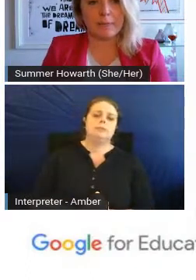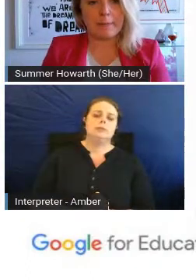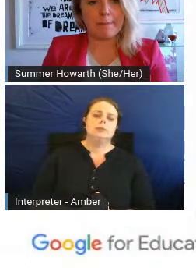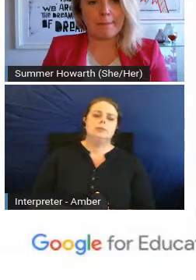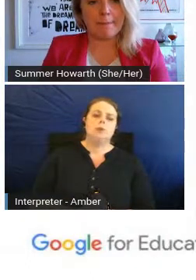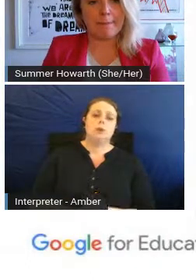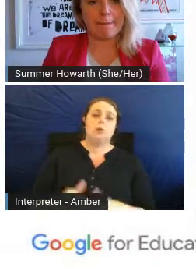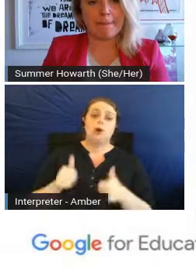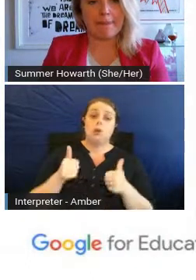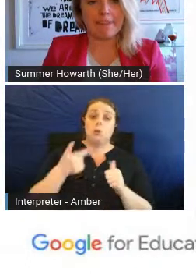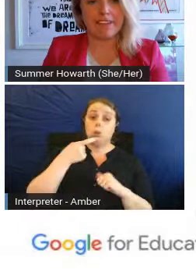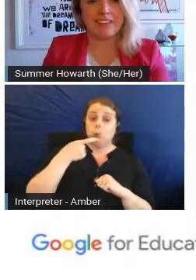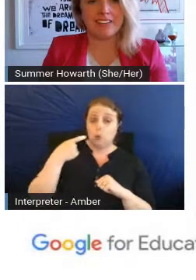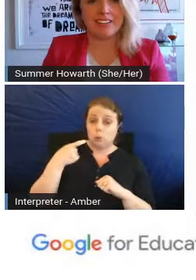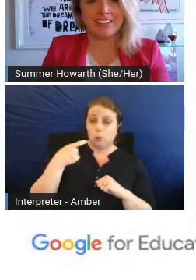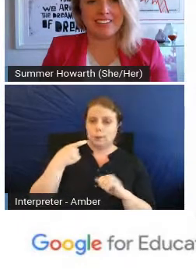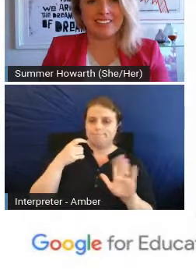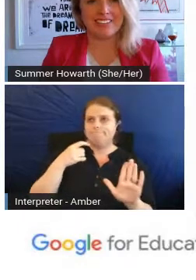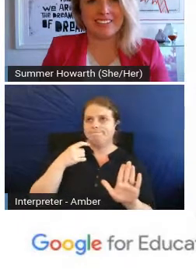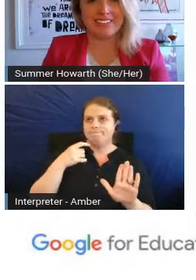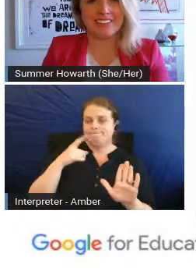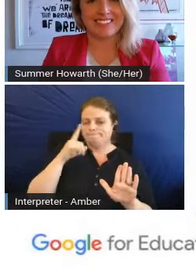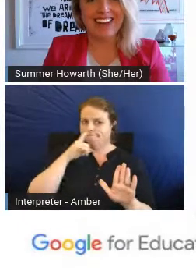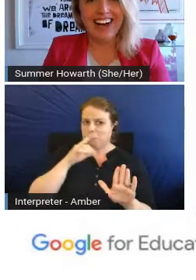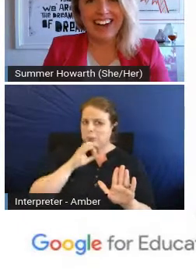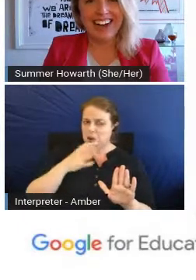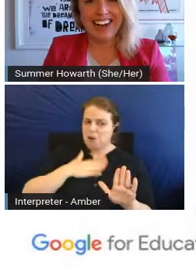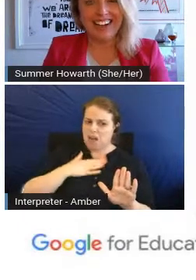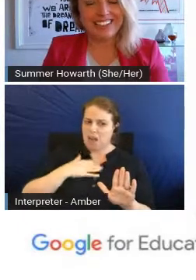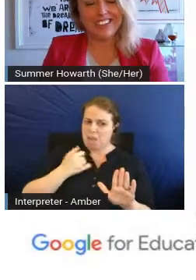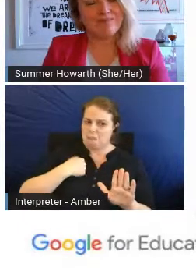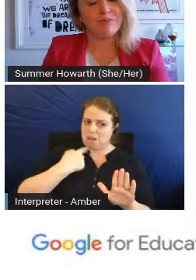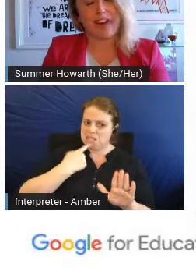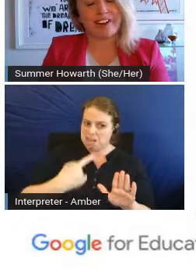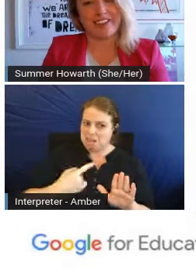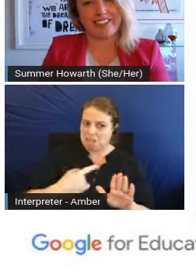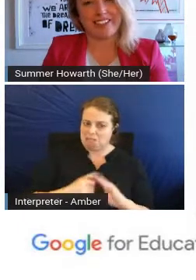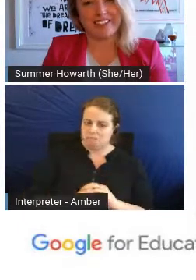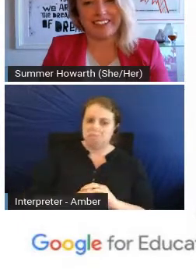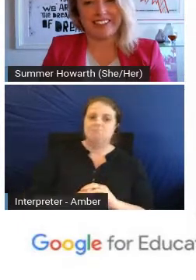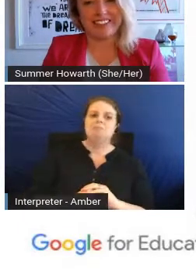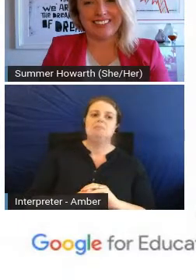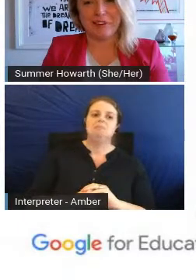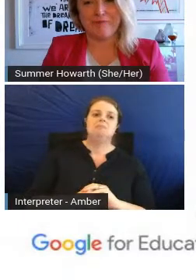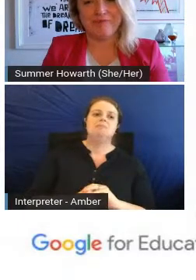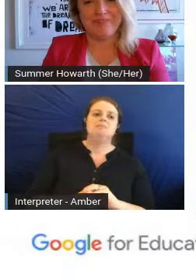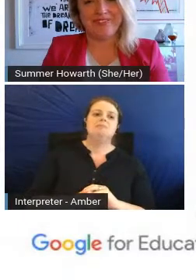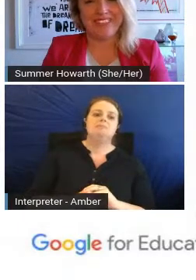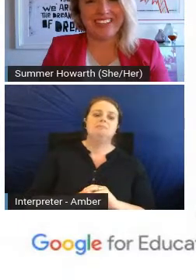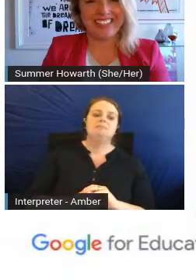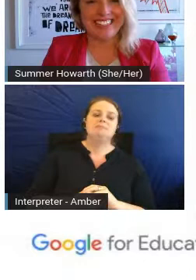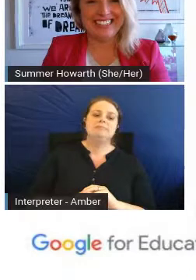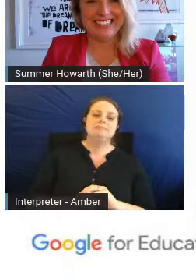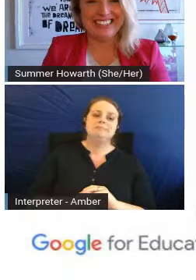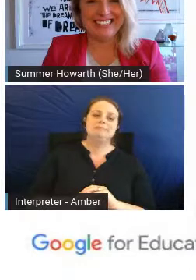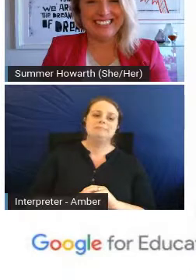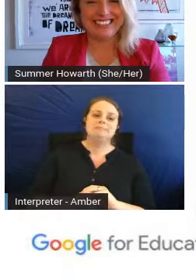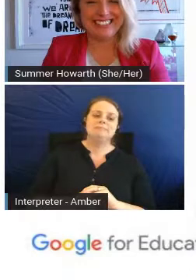and I'm gonna become really unpopular here, but that's okay. I'm pretty unpopular anyway. I'll roll with that. So. Thank